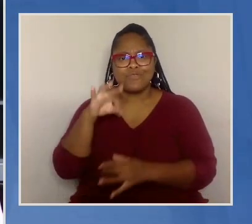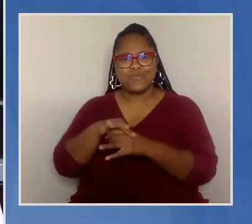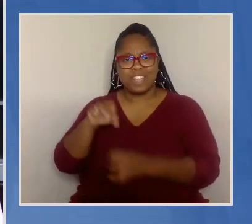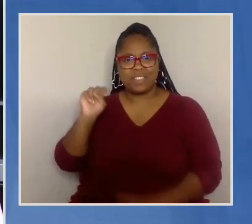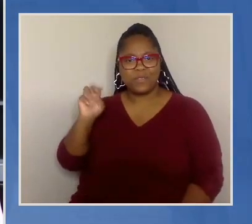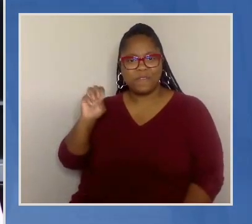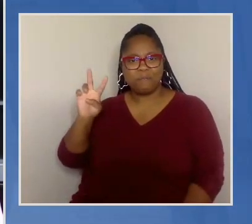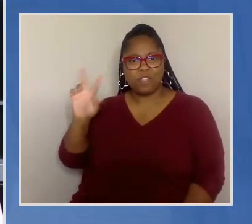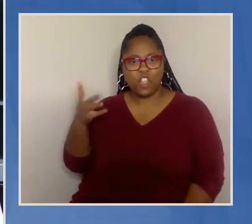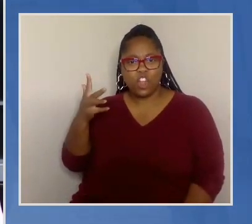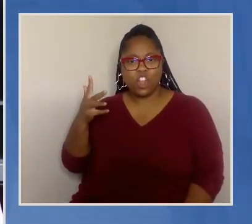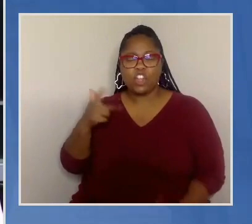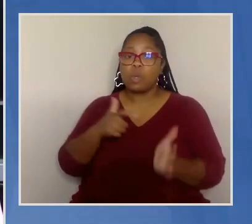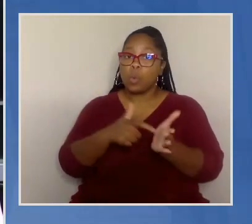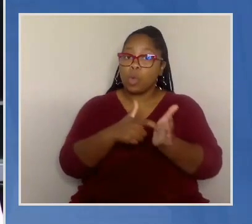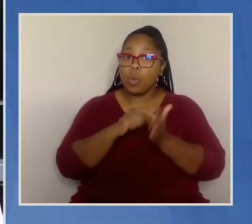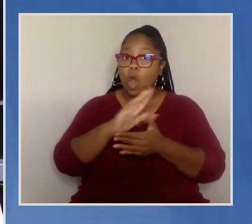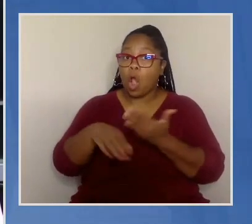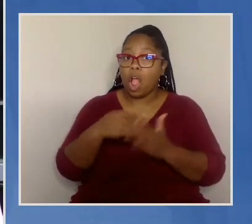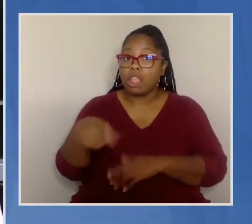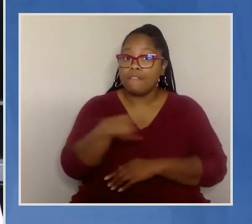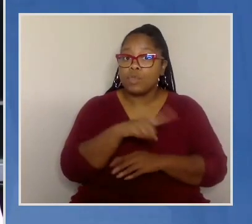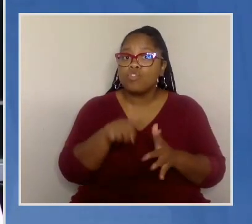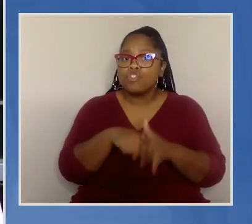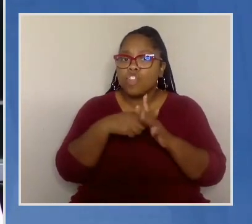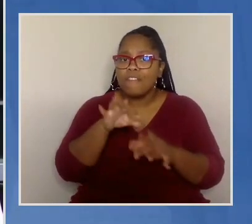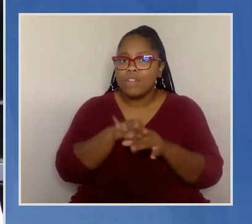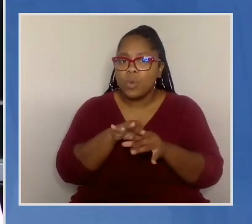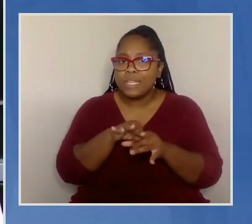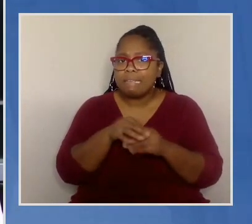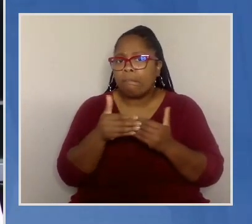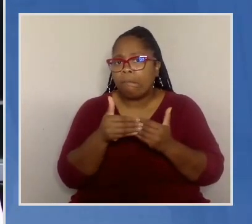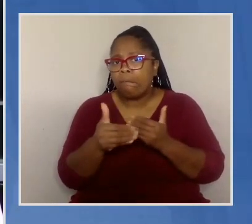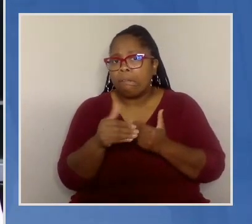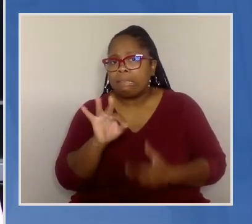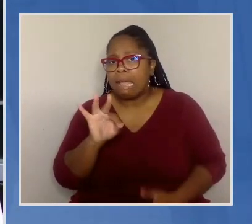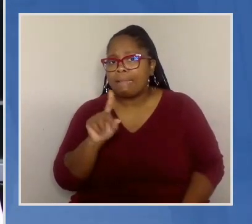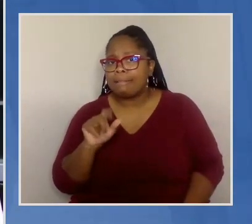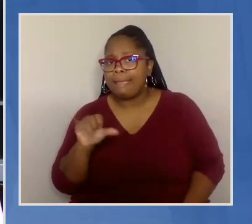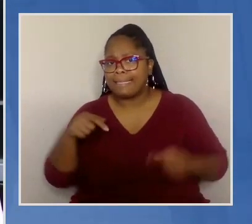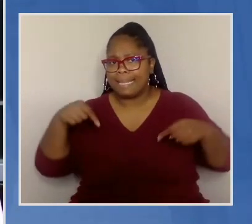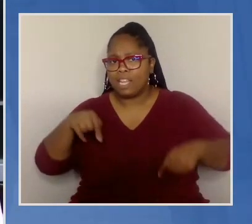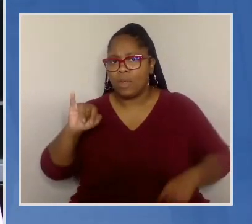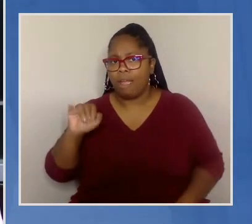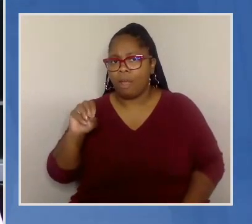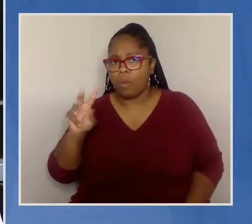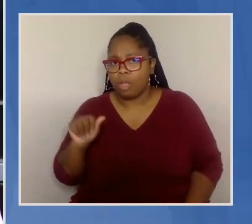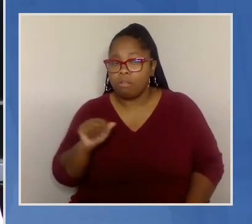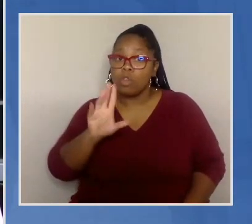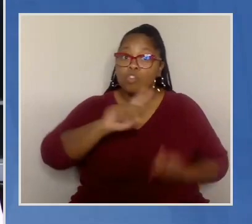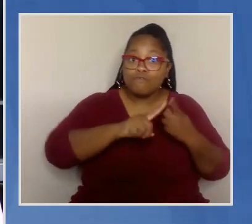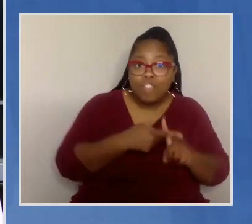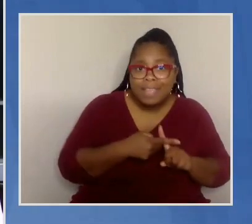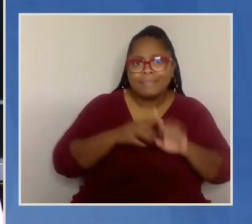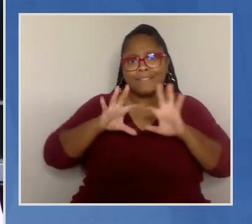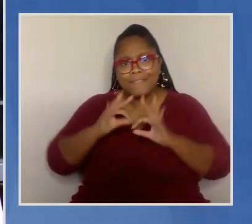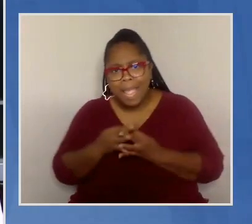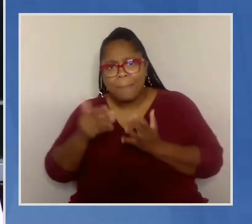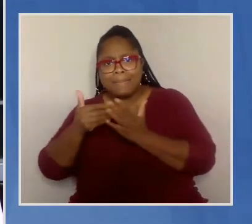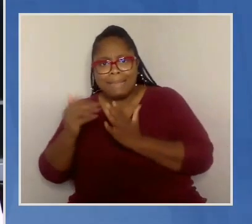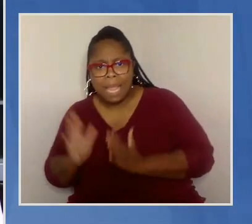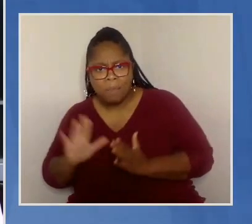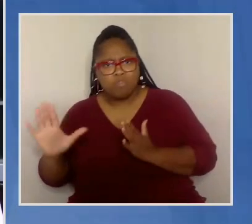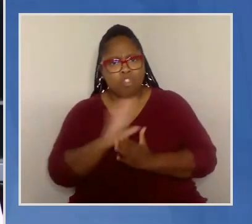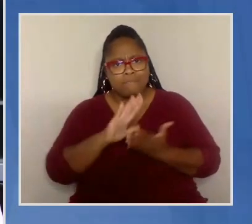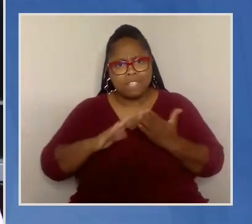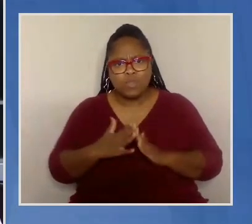3rd. But we need you all to vote starting in just 9 days here in Iowa. And we need to make sure your friends and your families and your neighbors